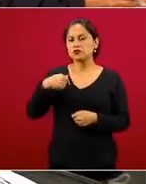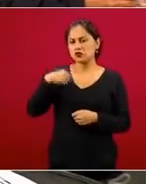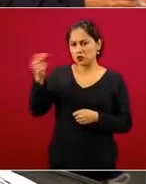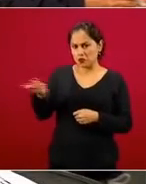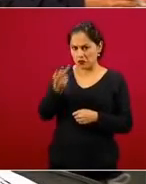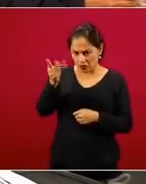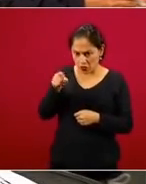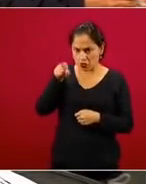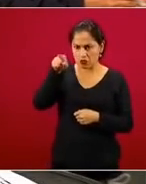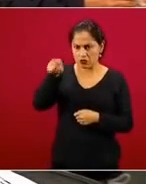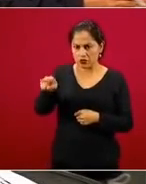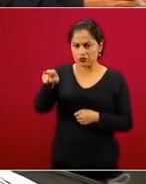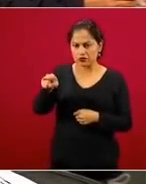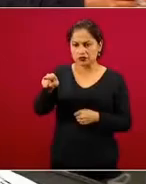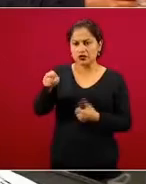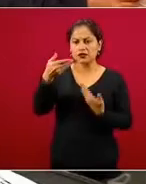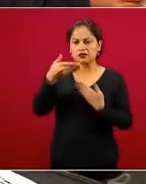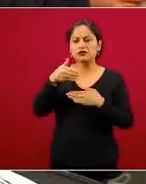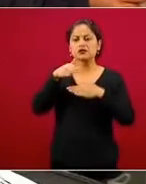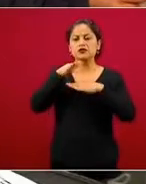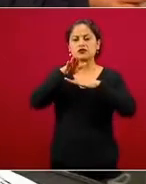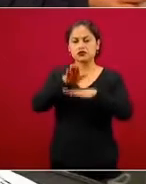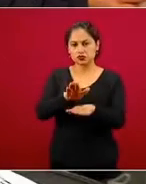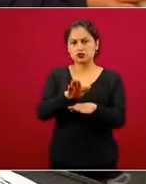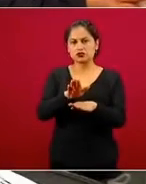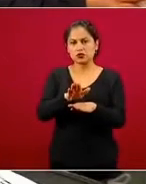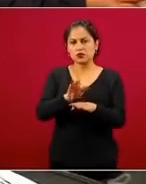My question for you is,